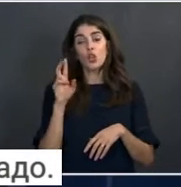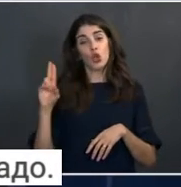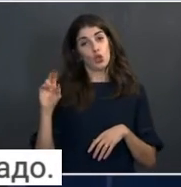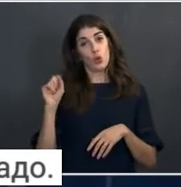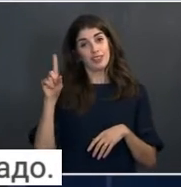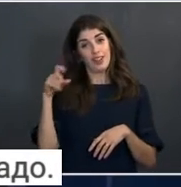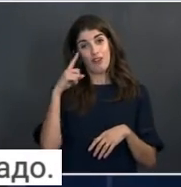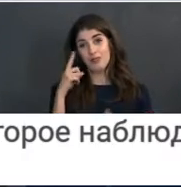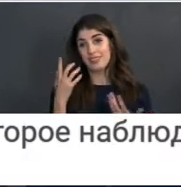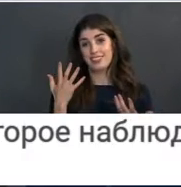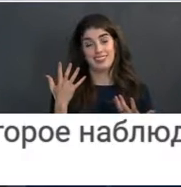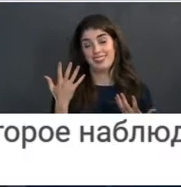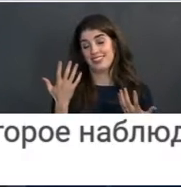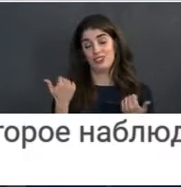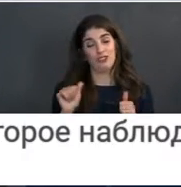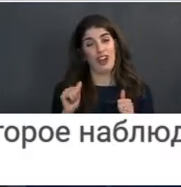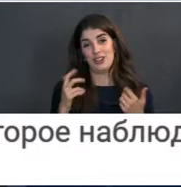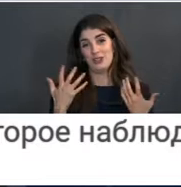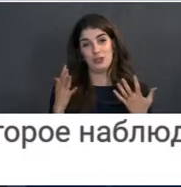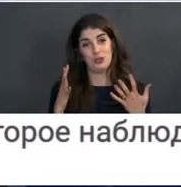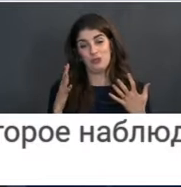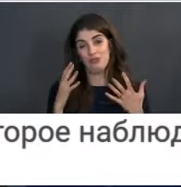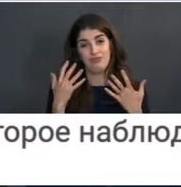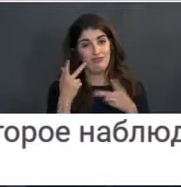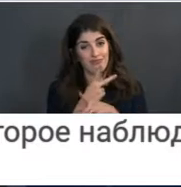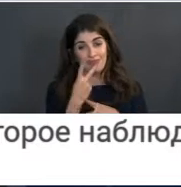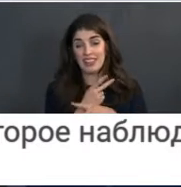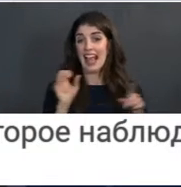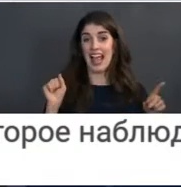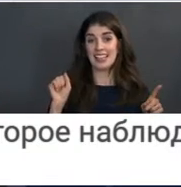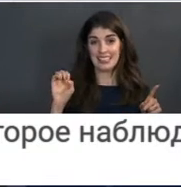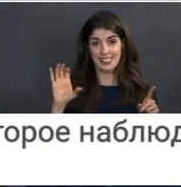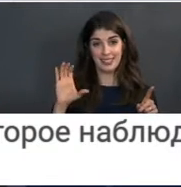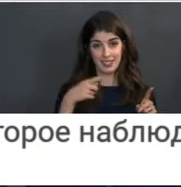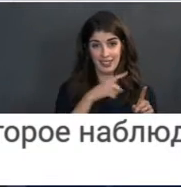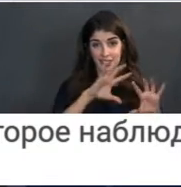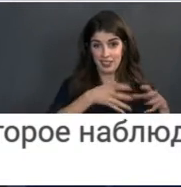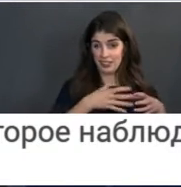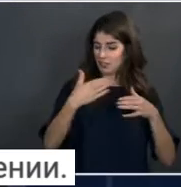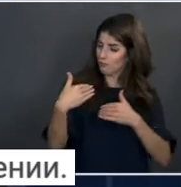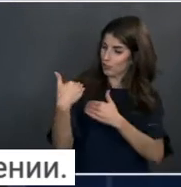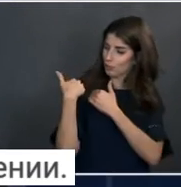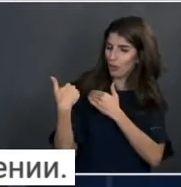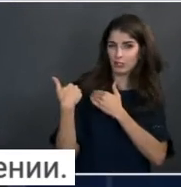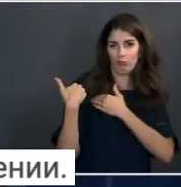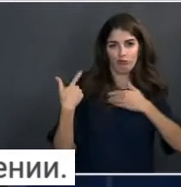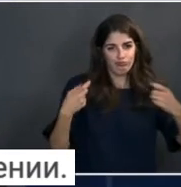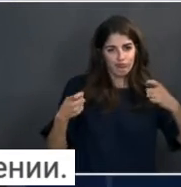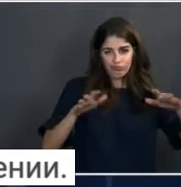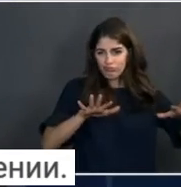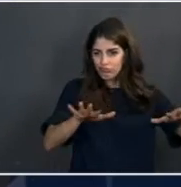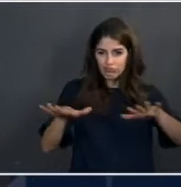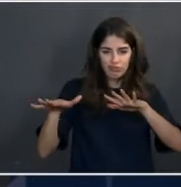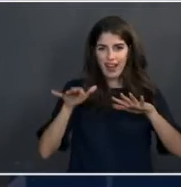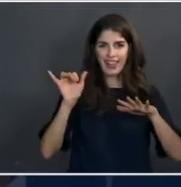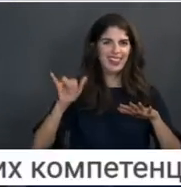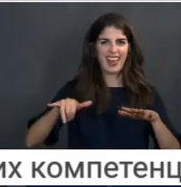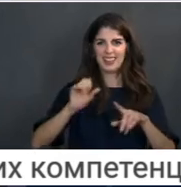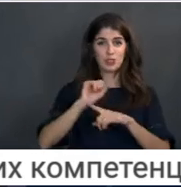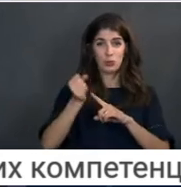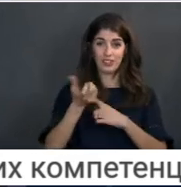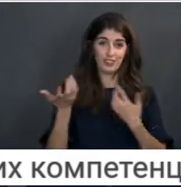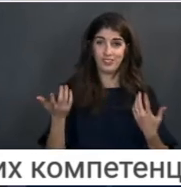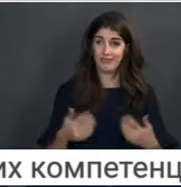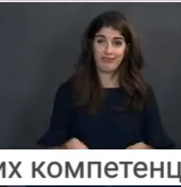starting to work how it should. The SEC is a regulatory agency that oversees and monitors developments along these lines. It